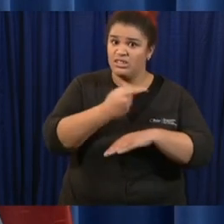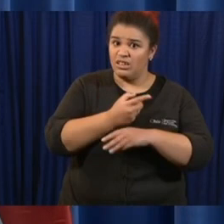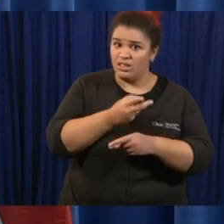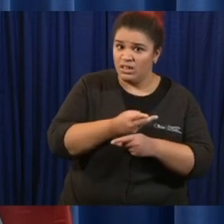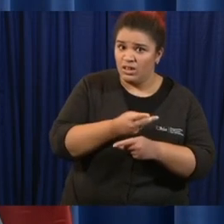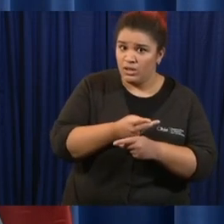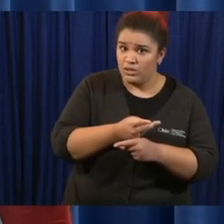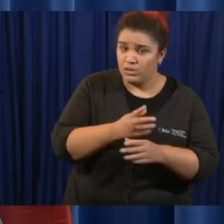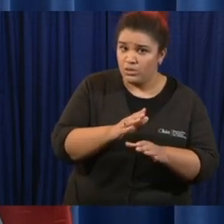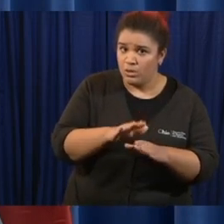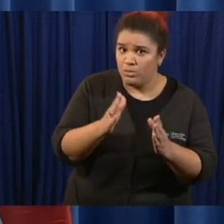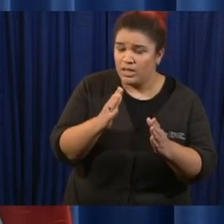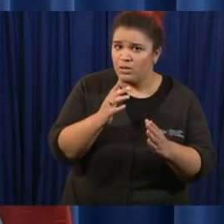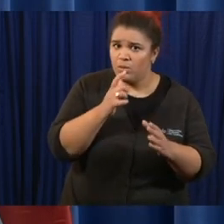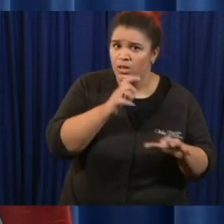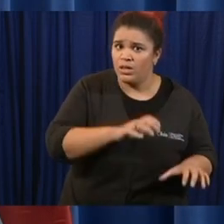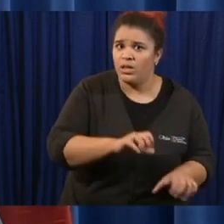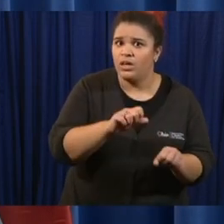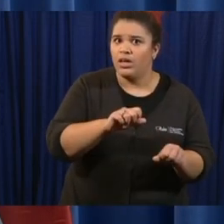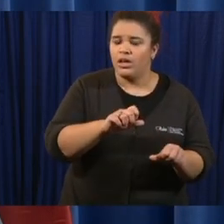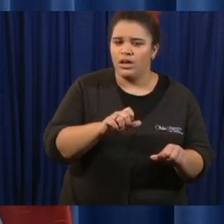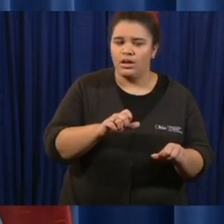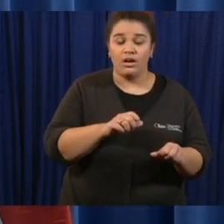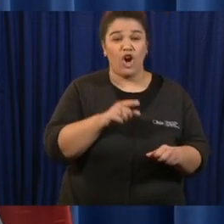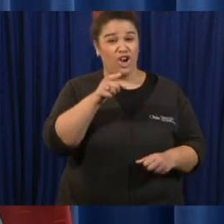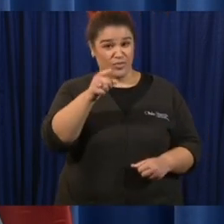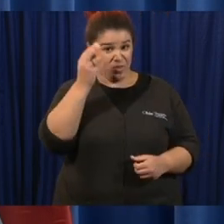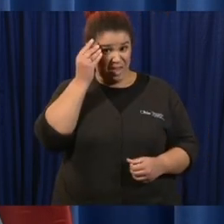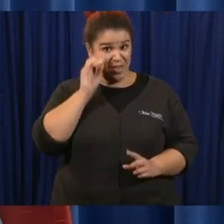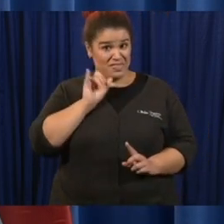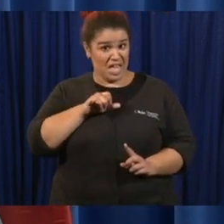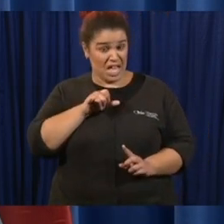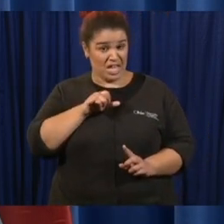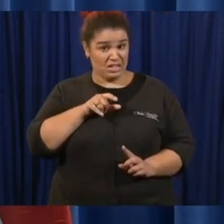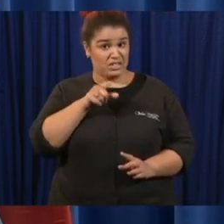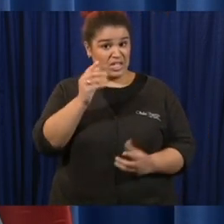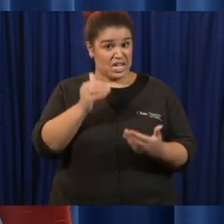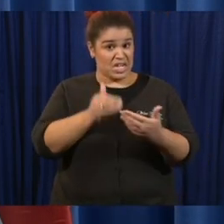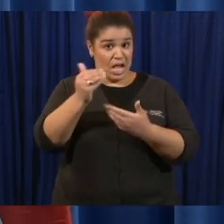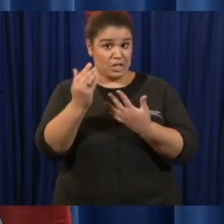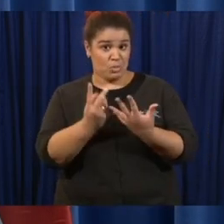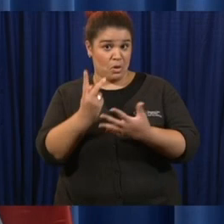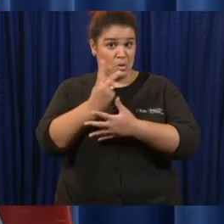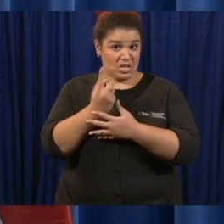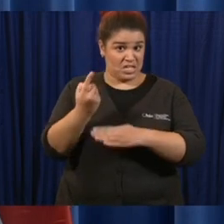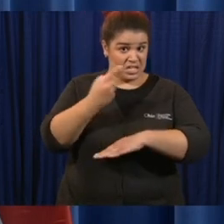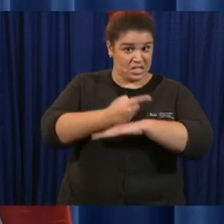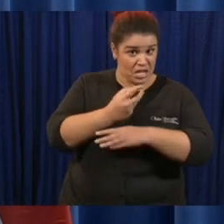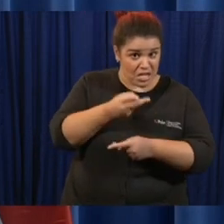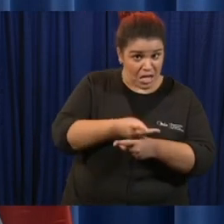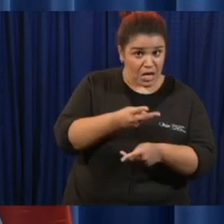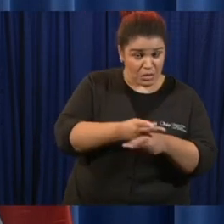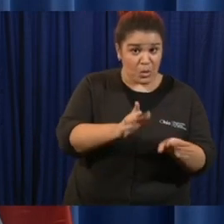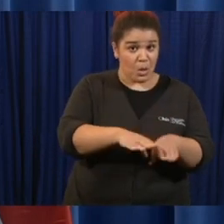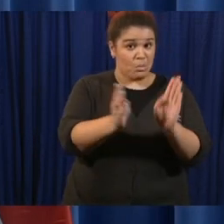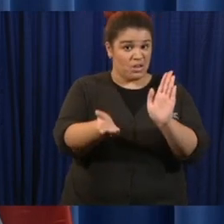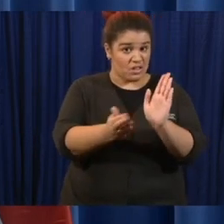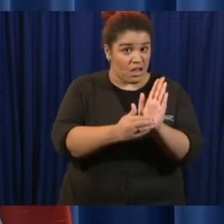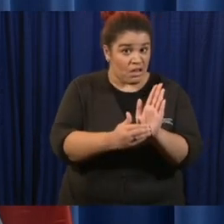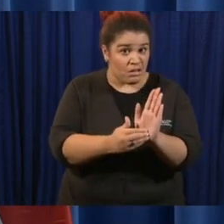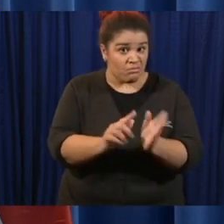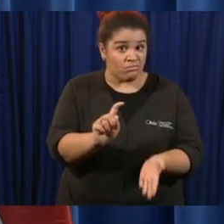this, and are you thinking about possibly prioritizing daycares reopening with this Reopen Ohio plan?